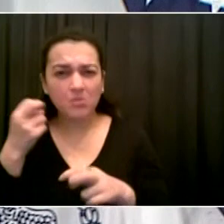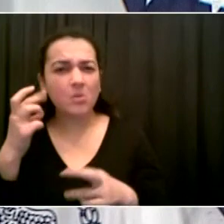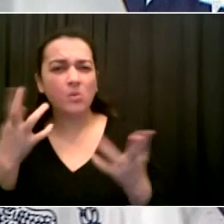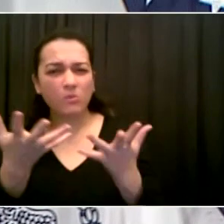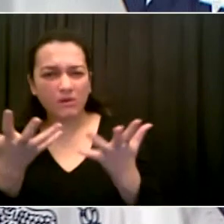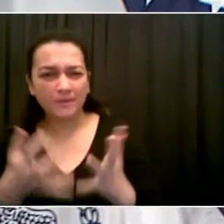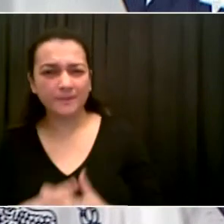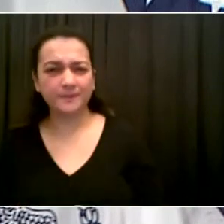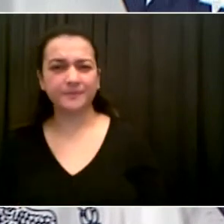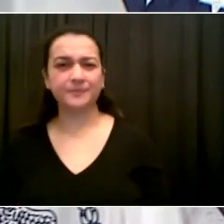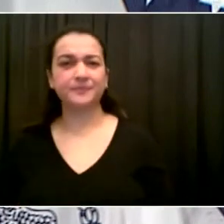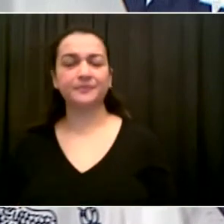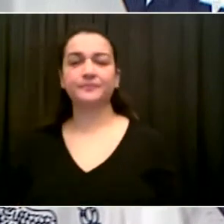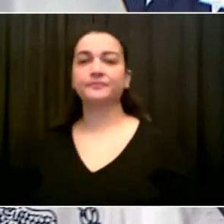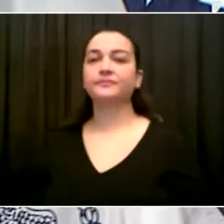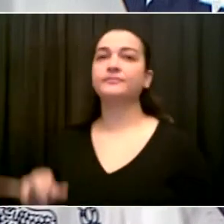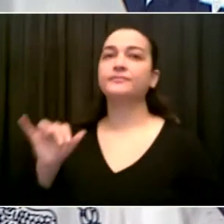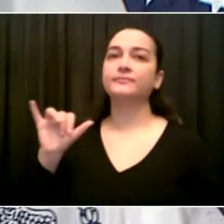is hesitancy.